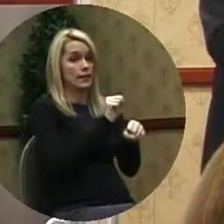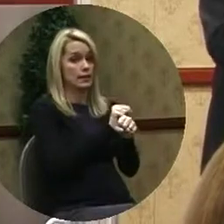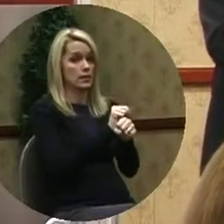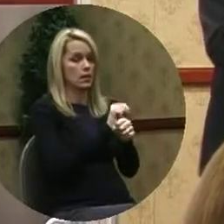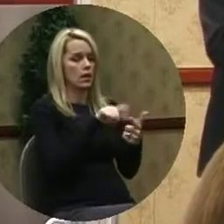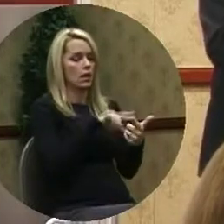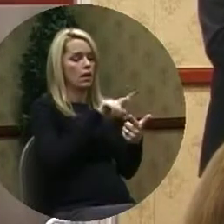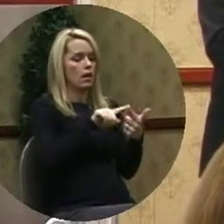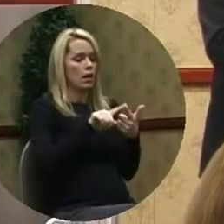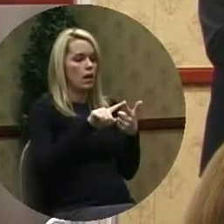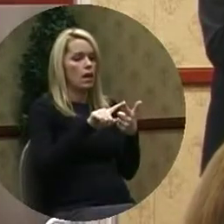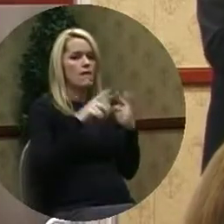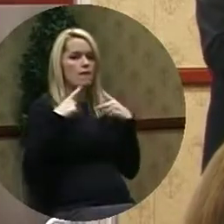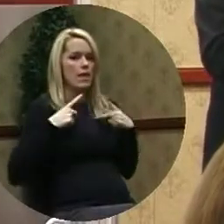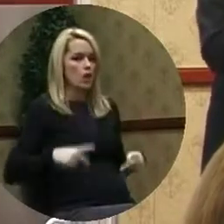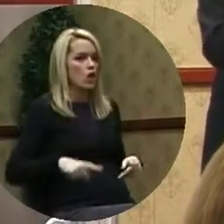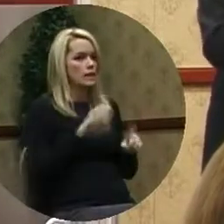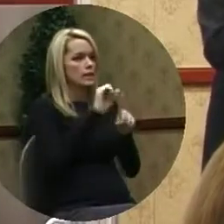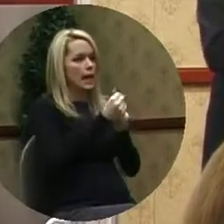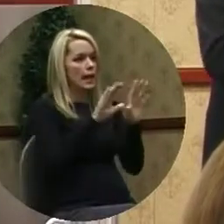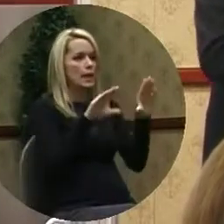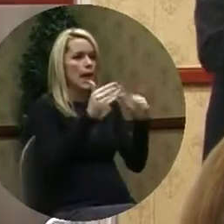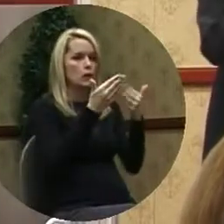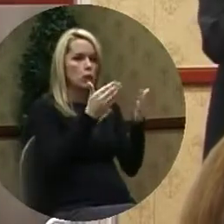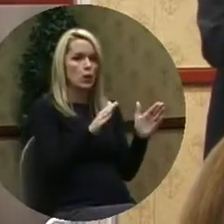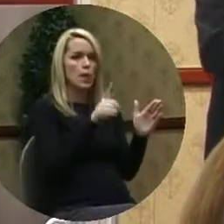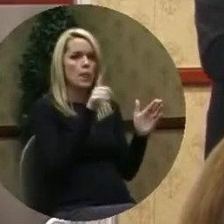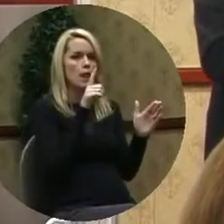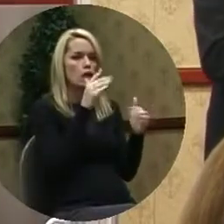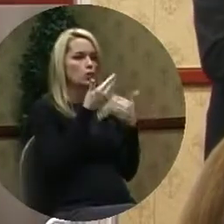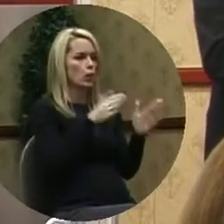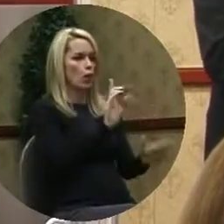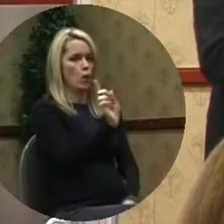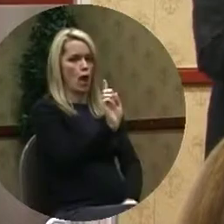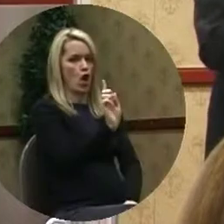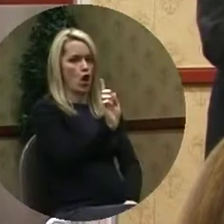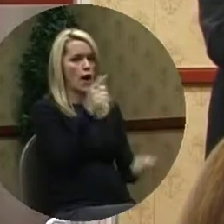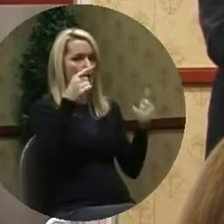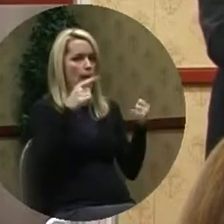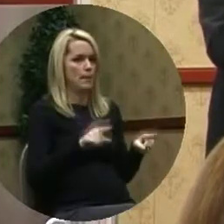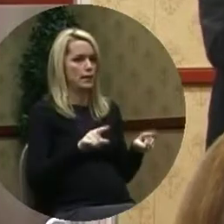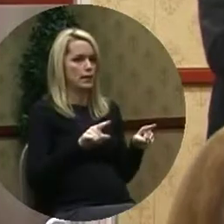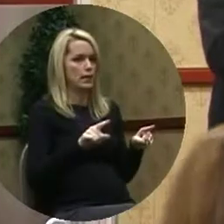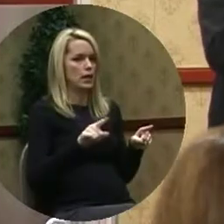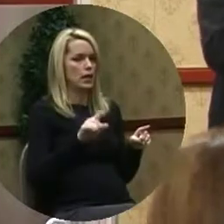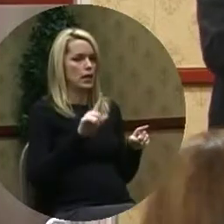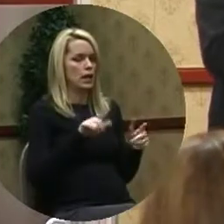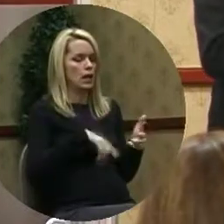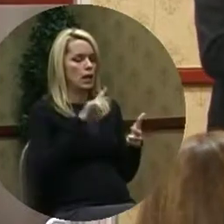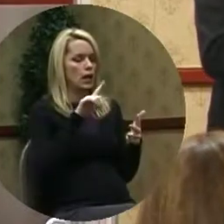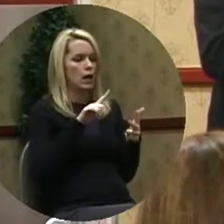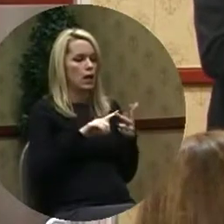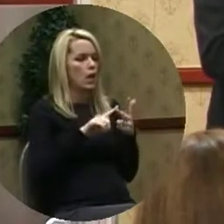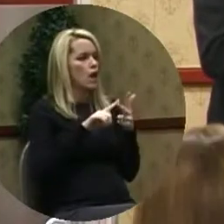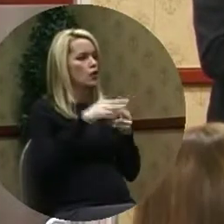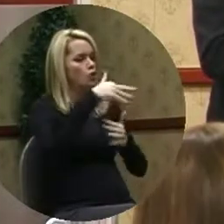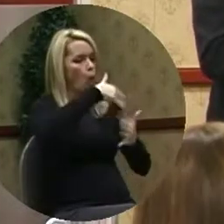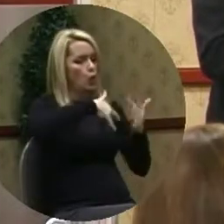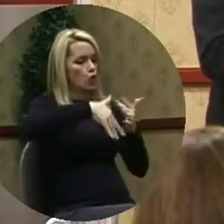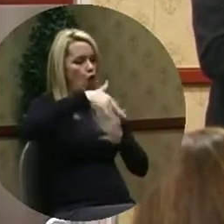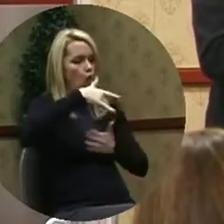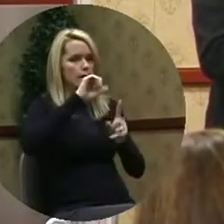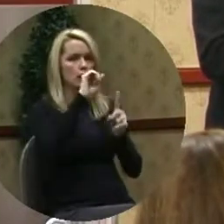what's the physical setting, the classroom, the lunchroom, the whatever, and what's the social setting?